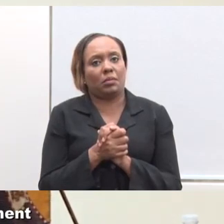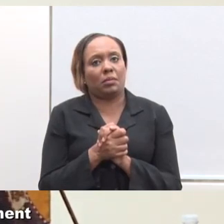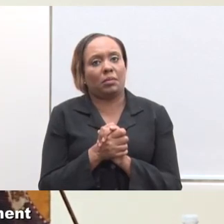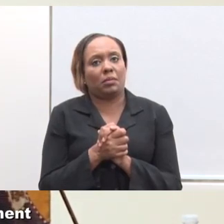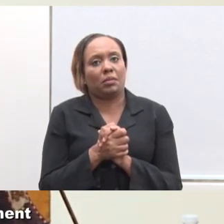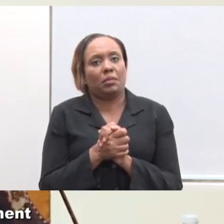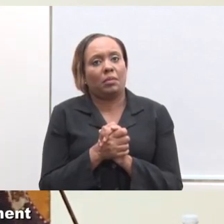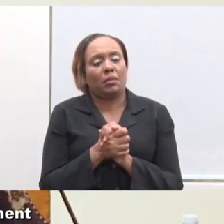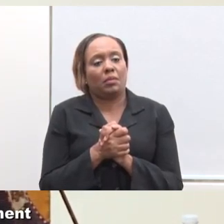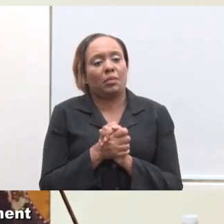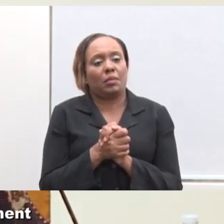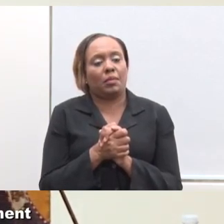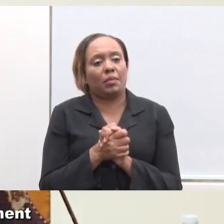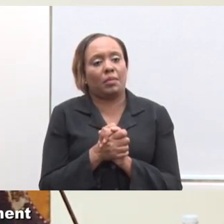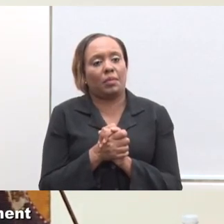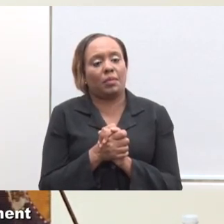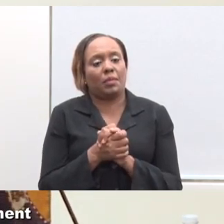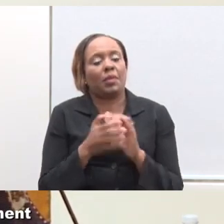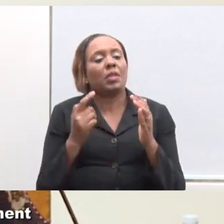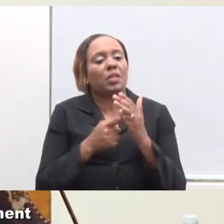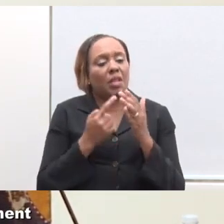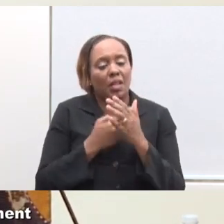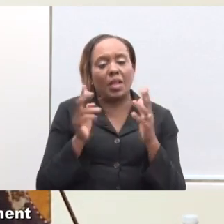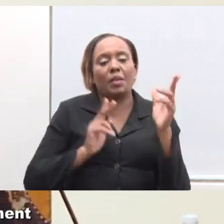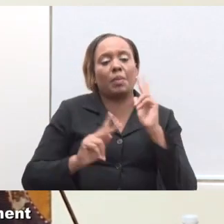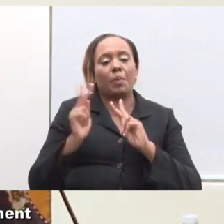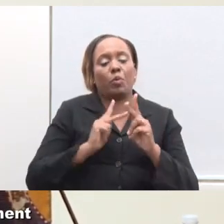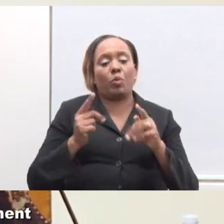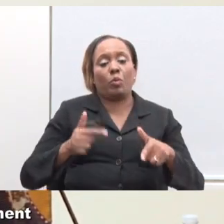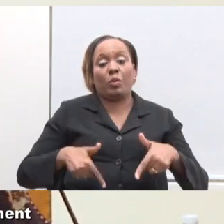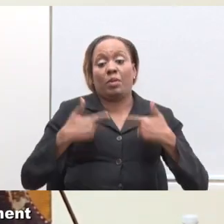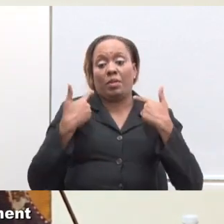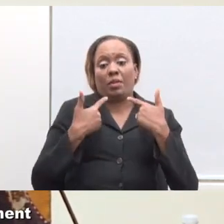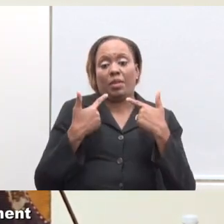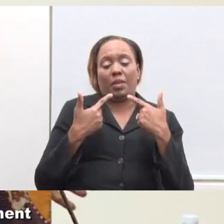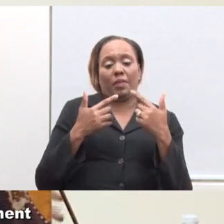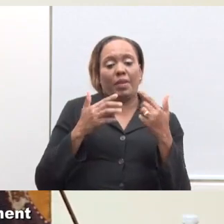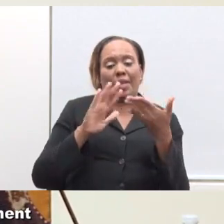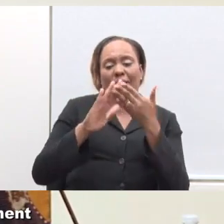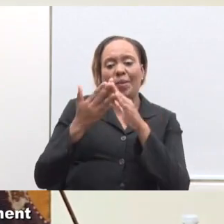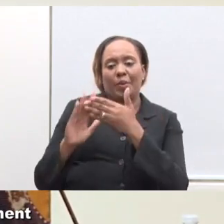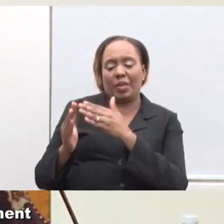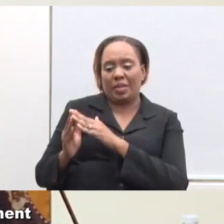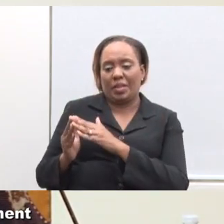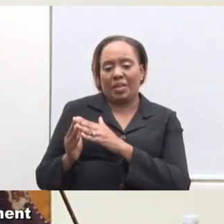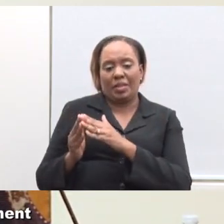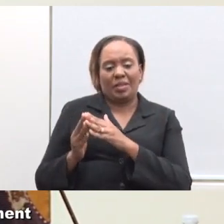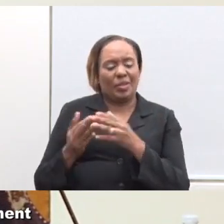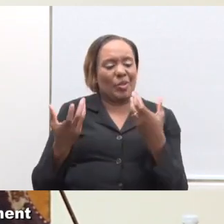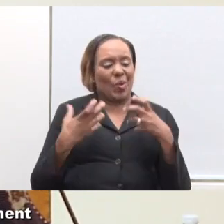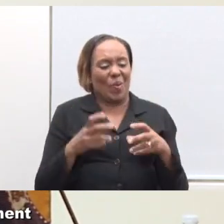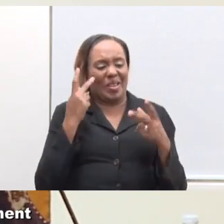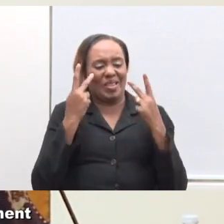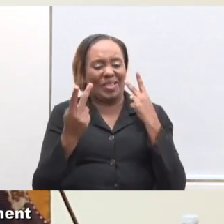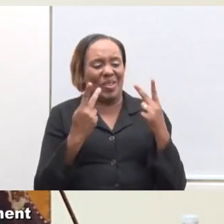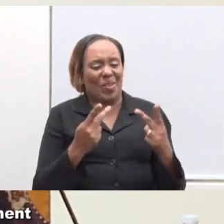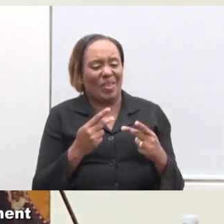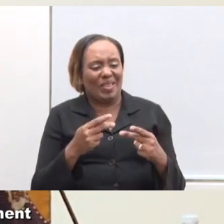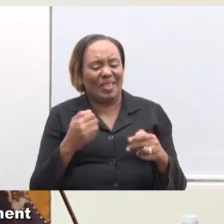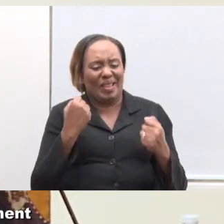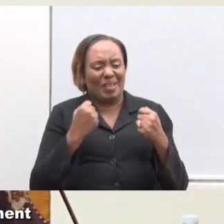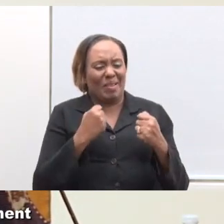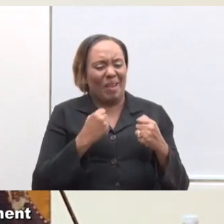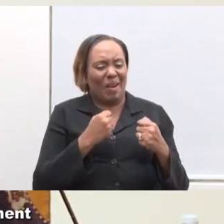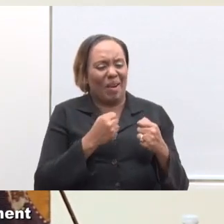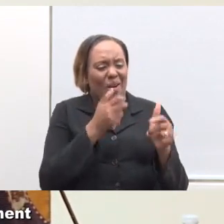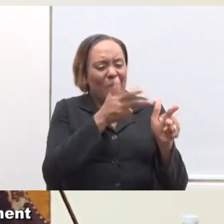for people in residential areas, and therefore we need to transition them to new environments. This process will take a